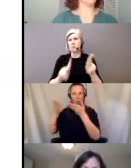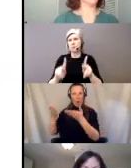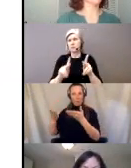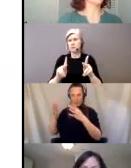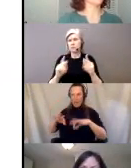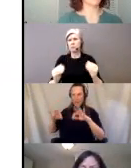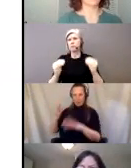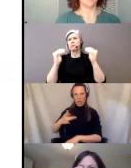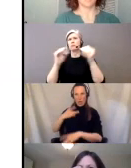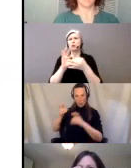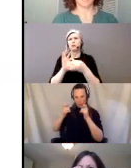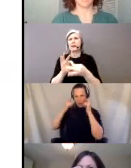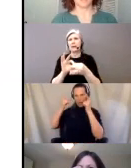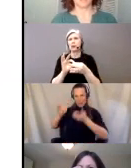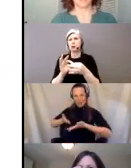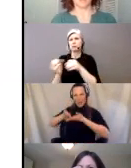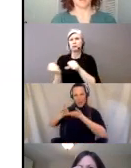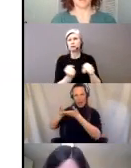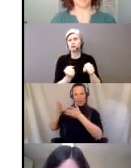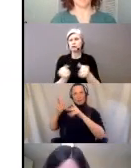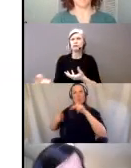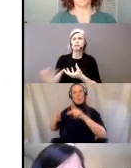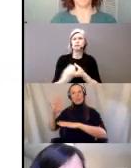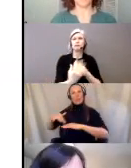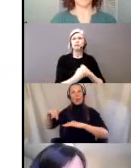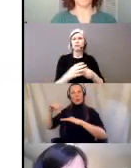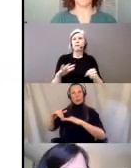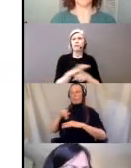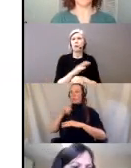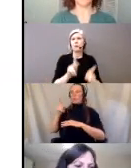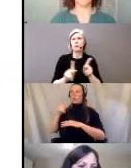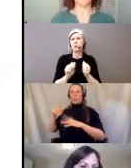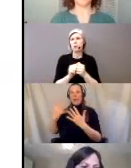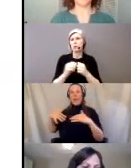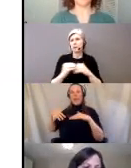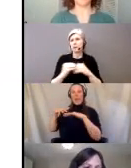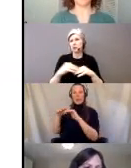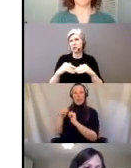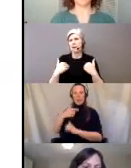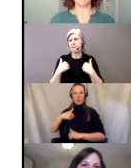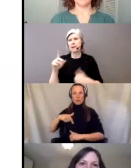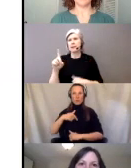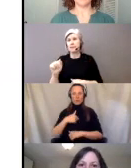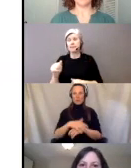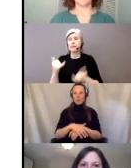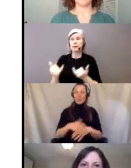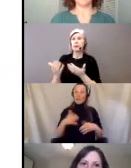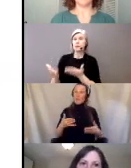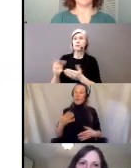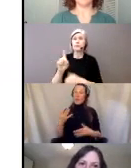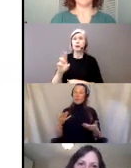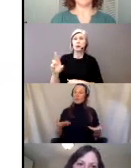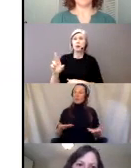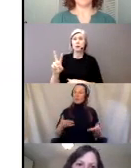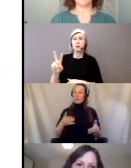full inclusion of Indigenous persons with disabilities. I would now like to welcome Dr. Vera Etches, the City of Ottawa's